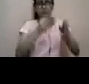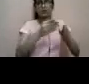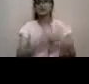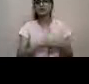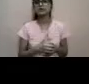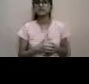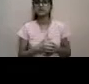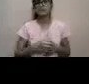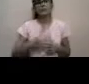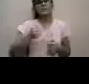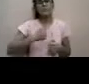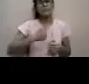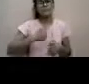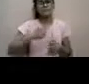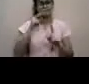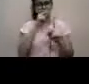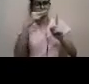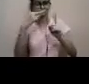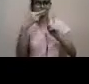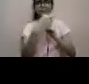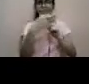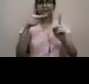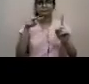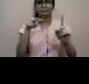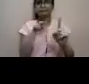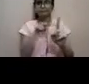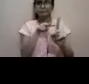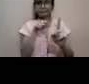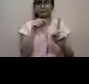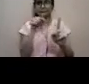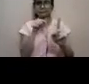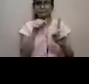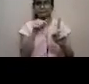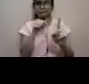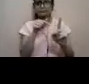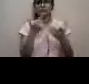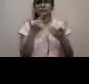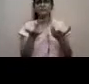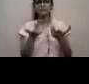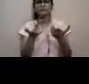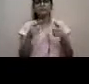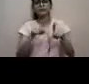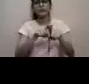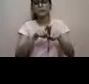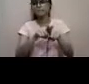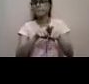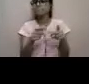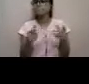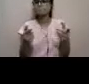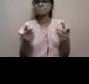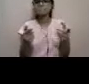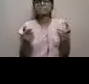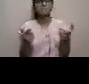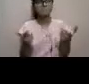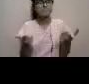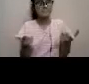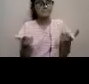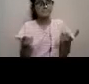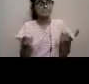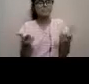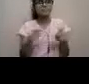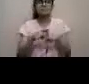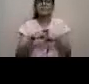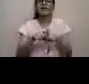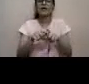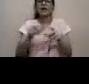My perspective comes from my location as a temporarily